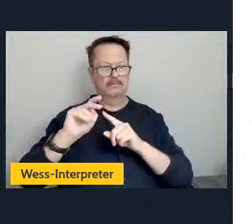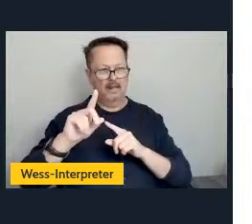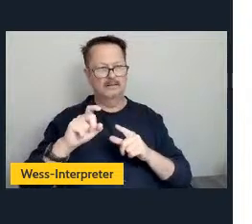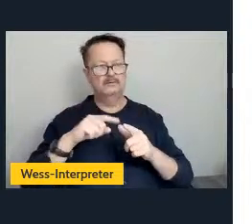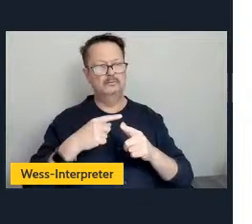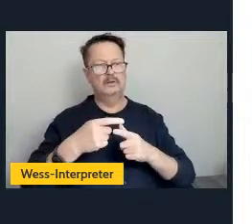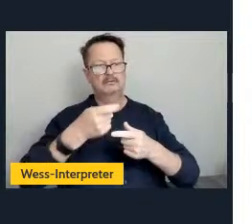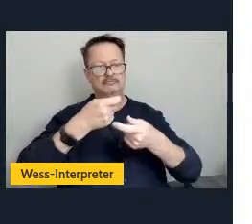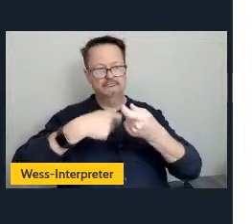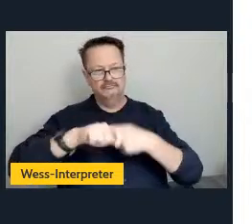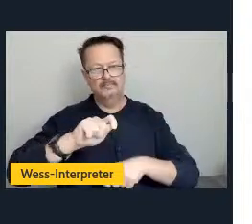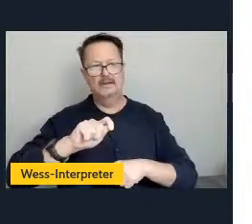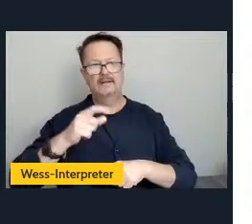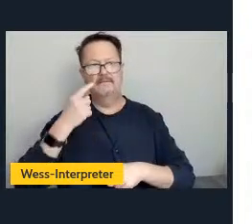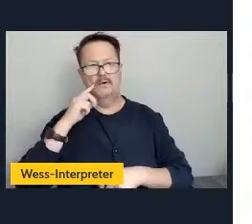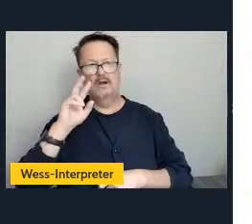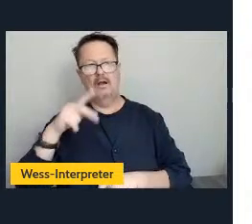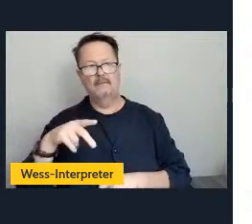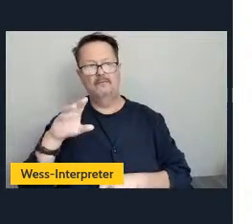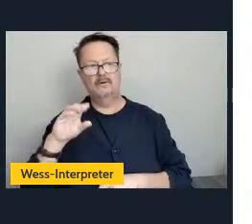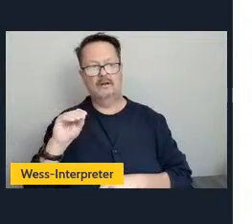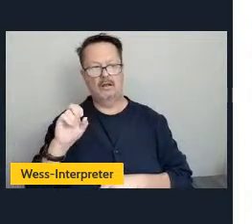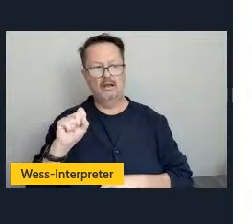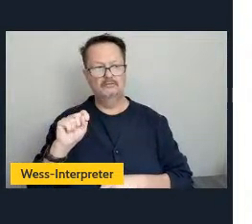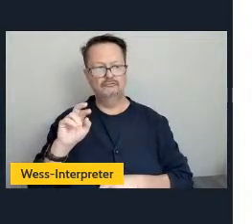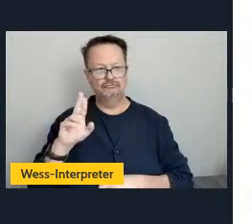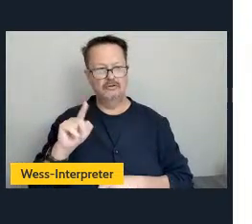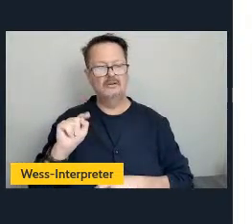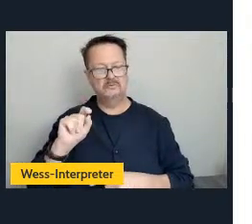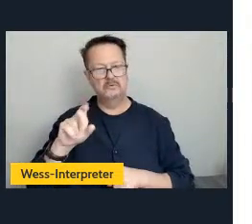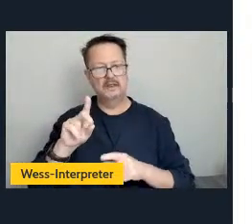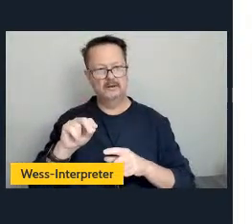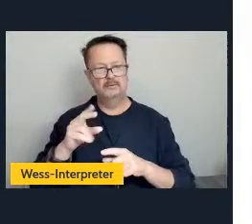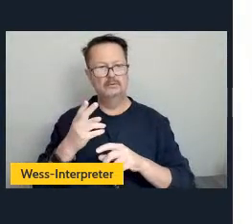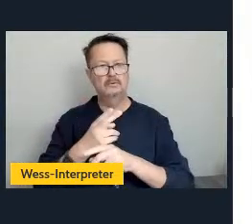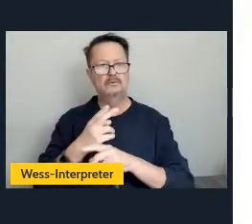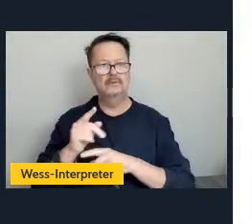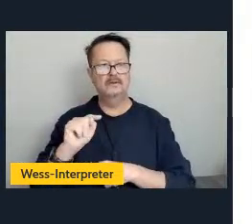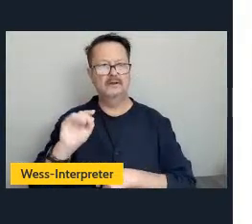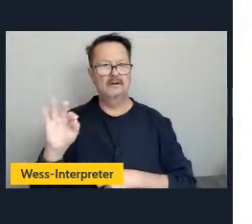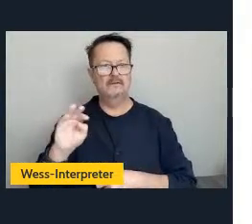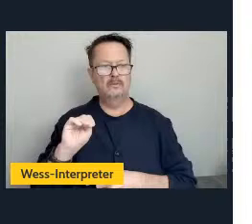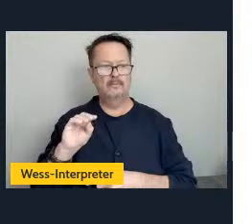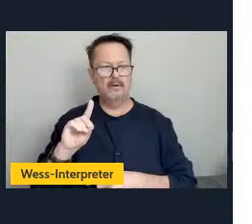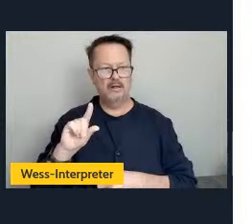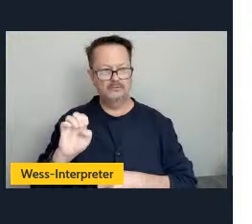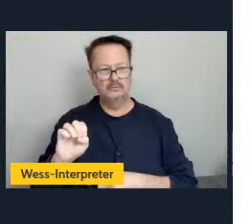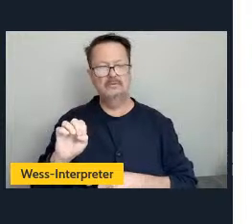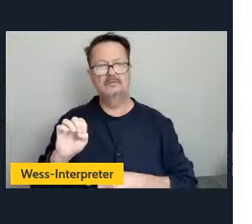as helpful constructs, you can do so by using the Terraform module projen template.